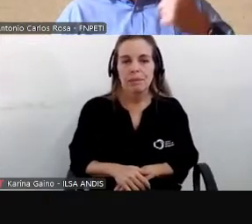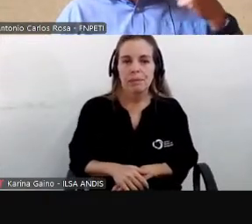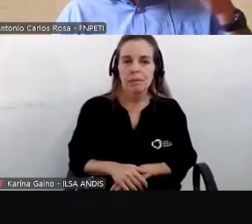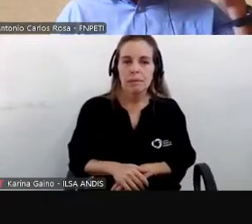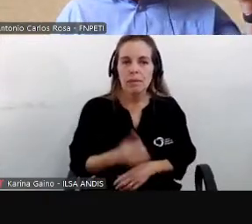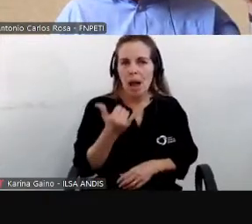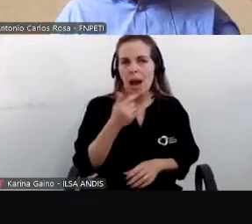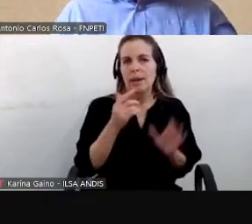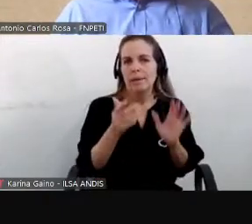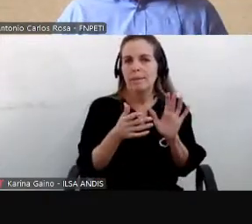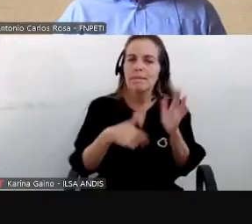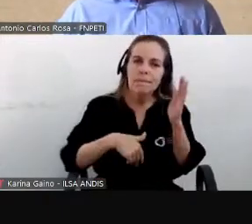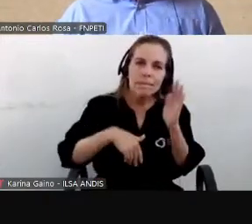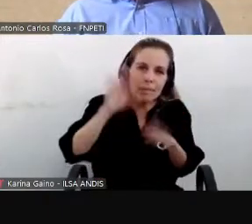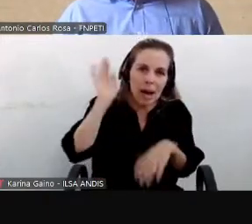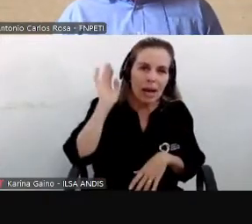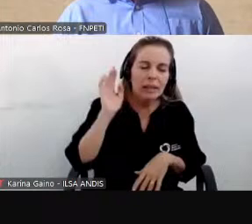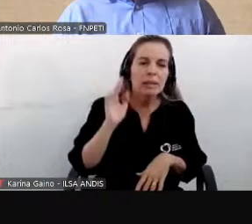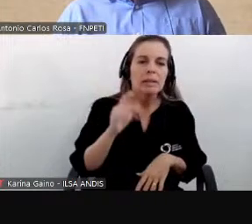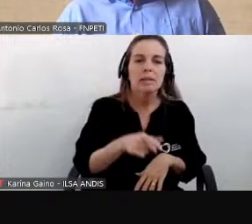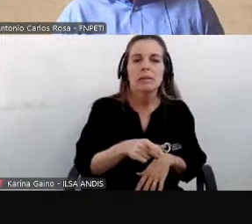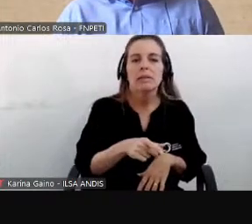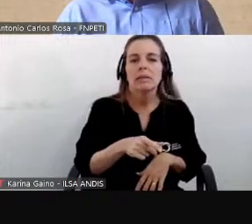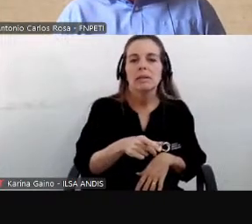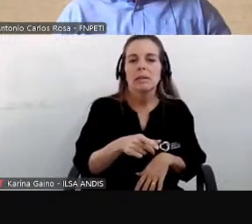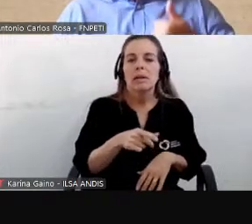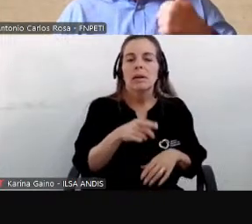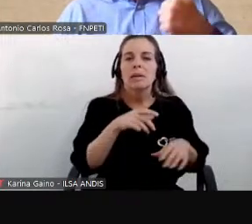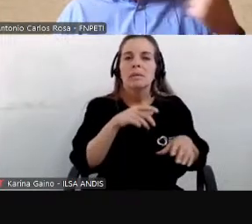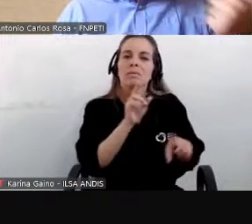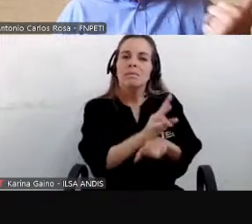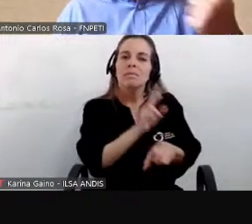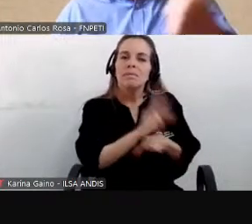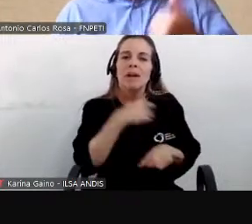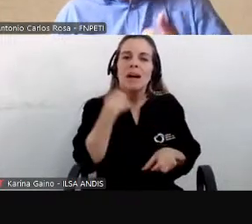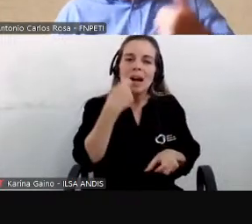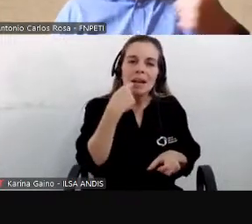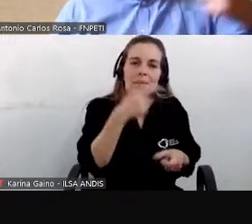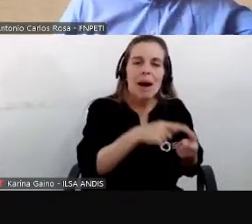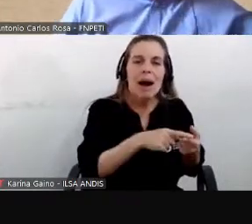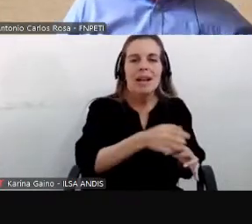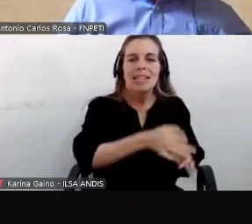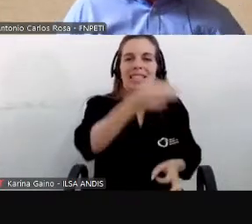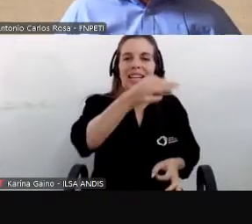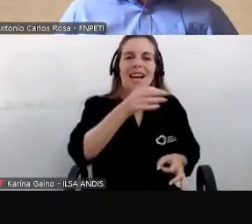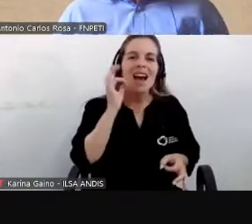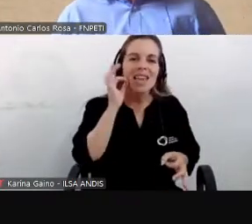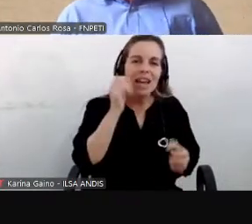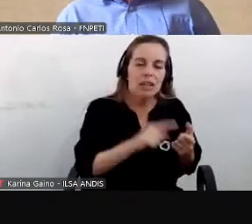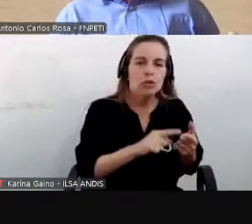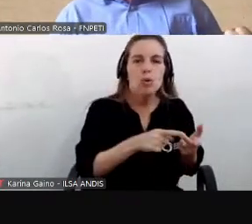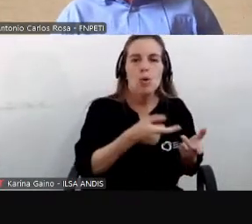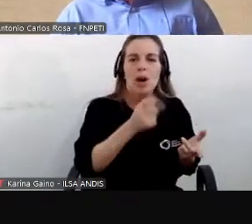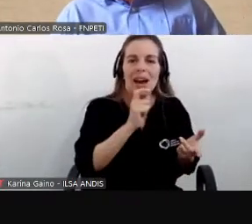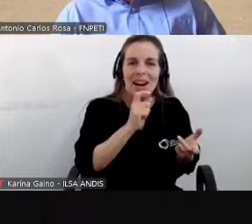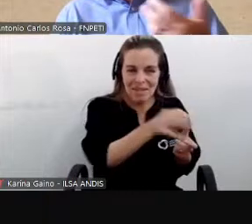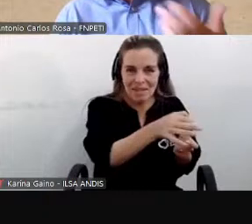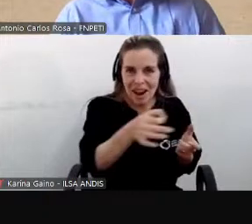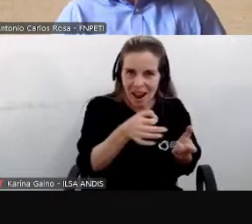labor. There's a predominance in livestock and